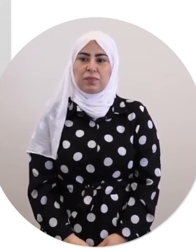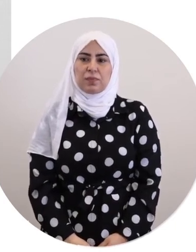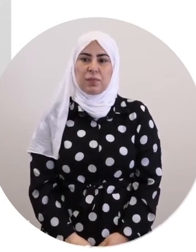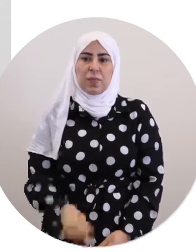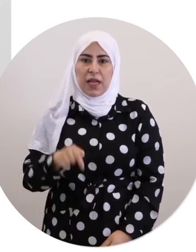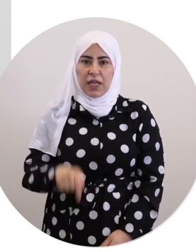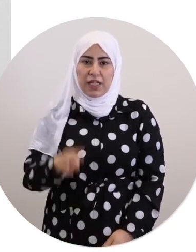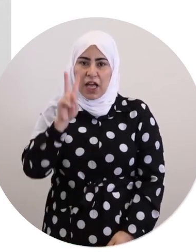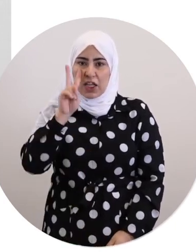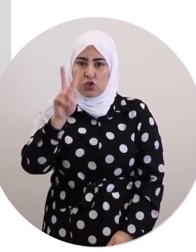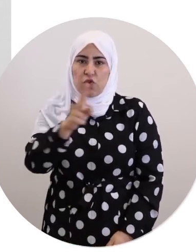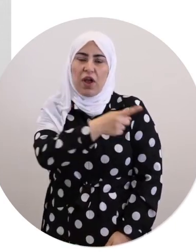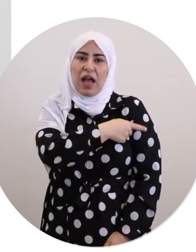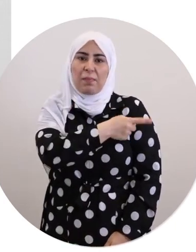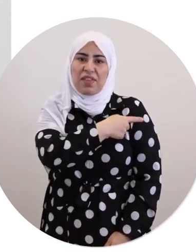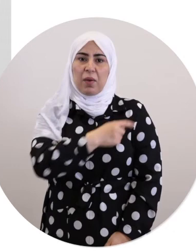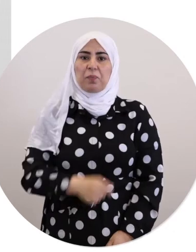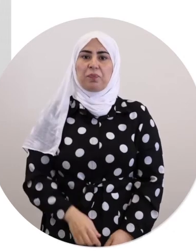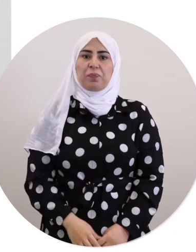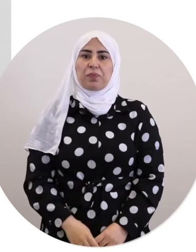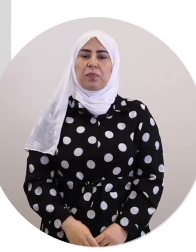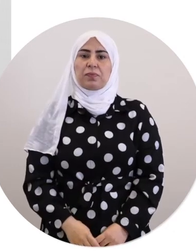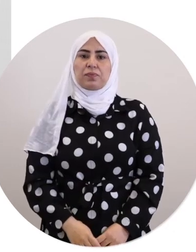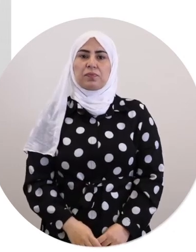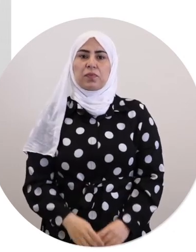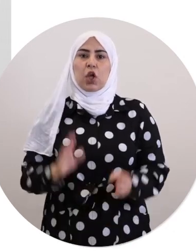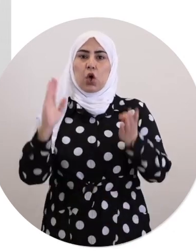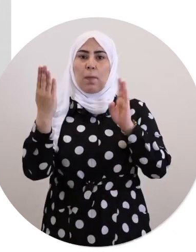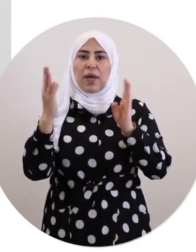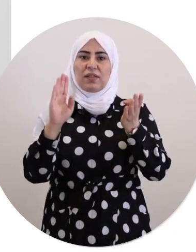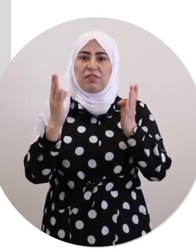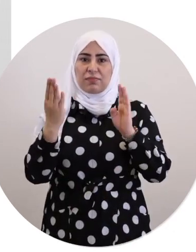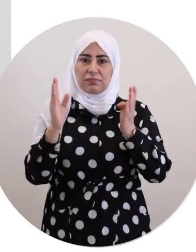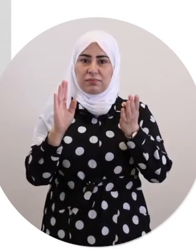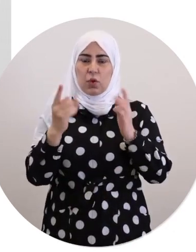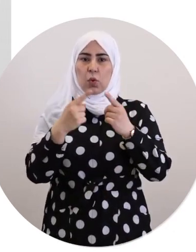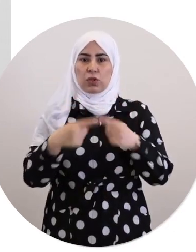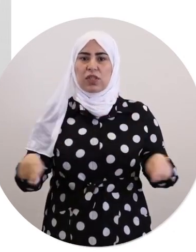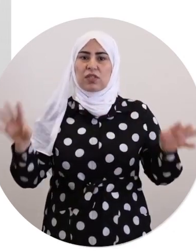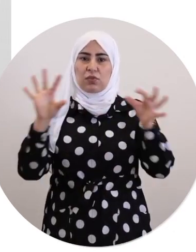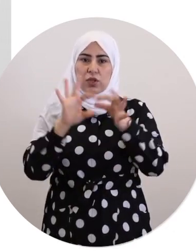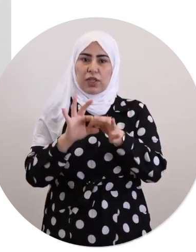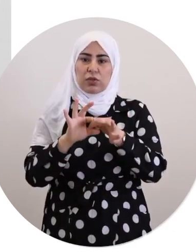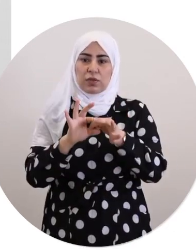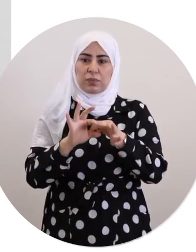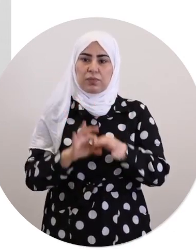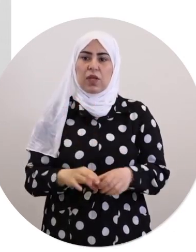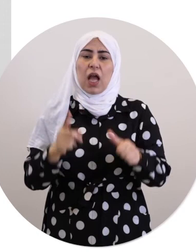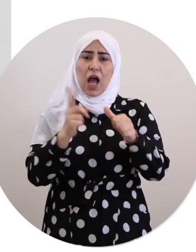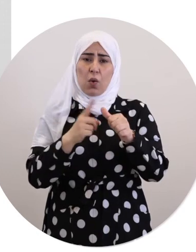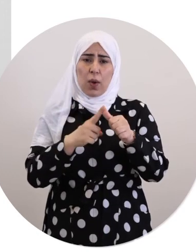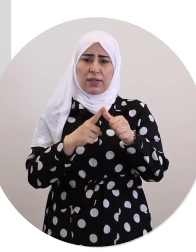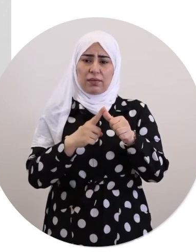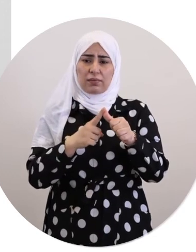Now, some examples of comparative and contrastive connectors are here on the screen for you. Well, we're going to take